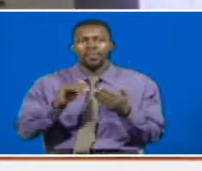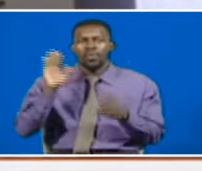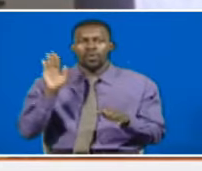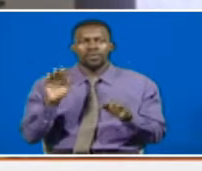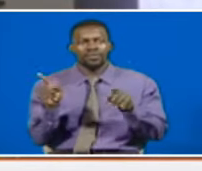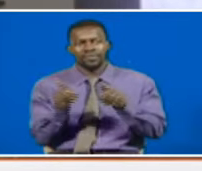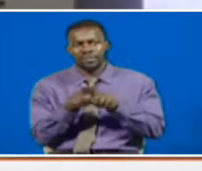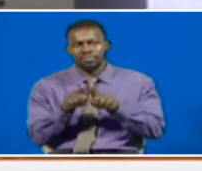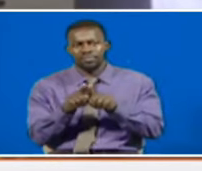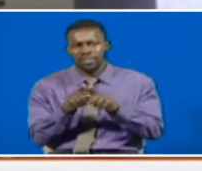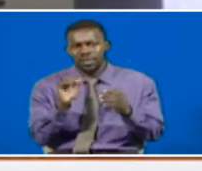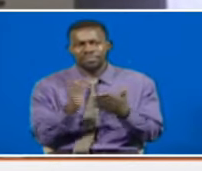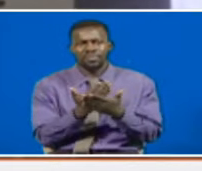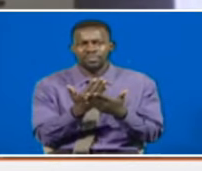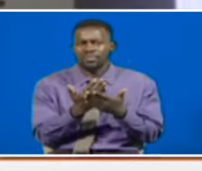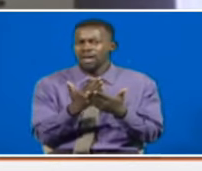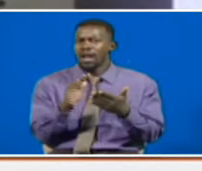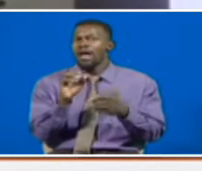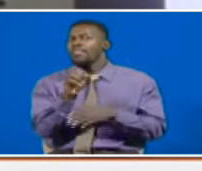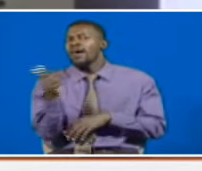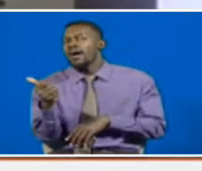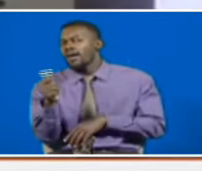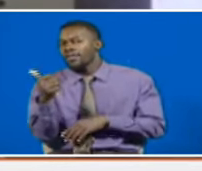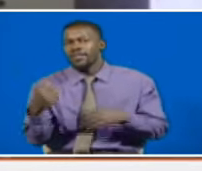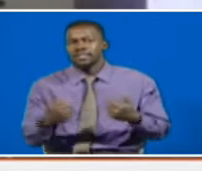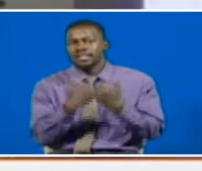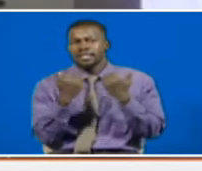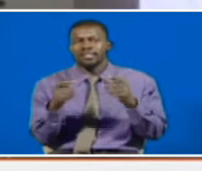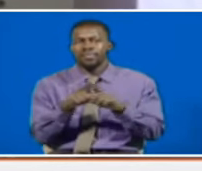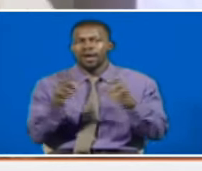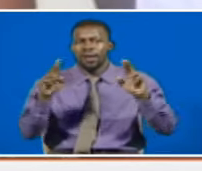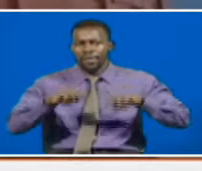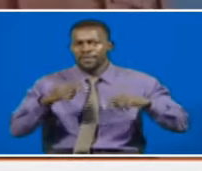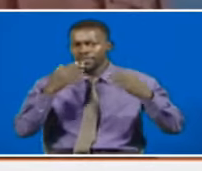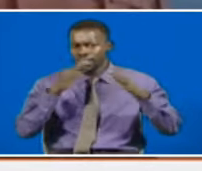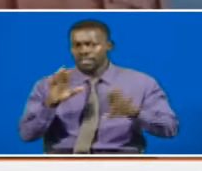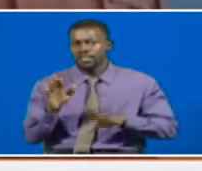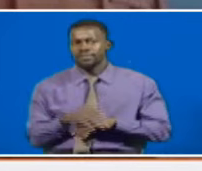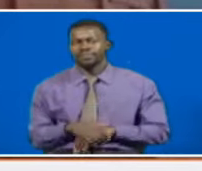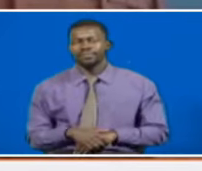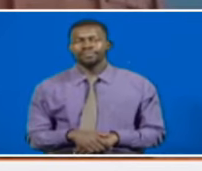tena accident ingine imefanyika. Mtoto mwingine tena wa Chavakali High School ameongezeka hapa.